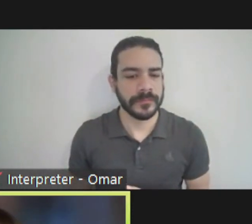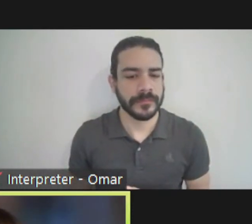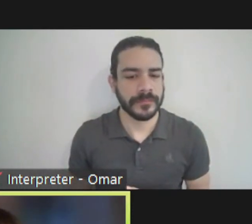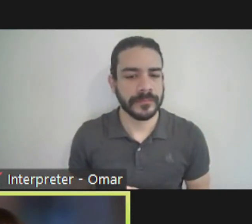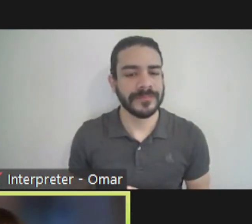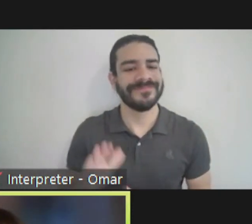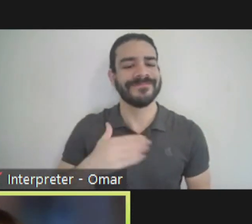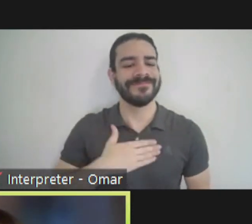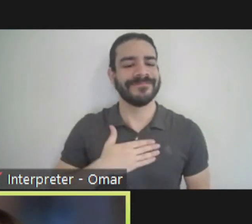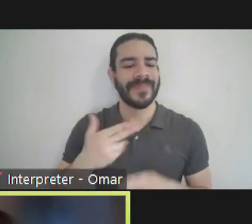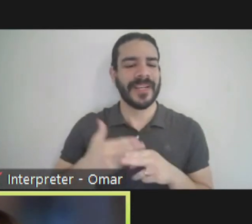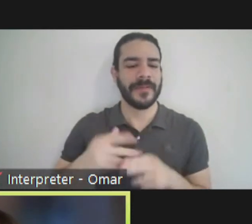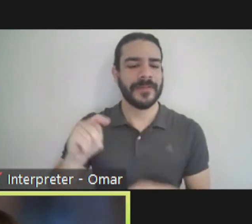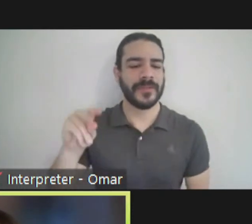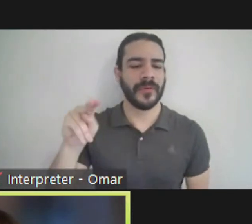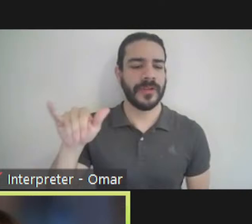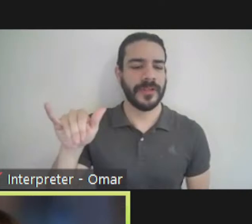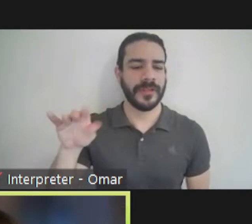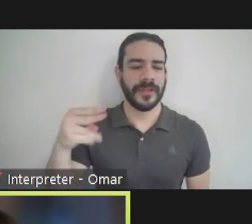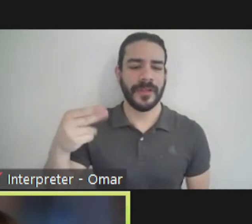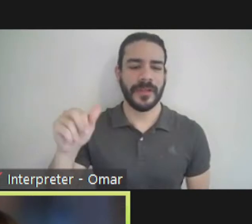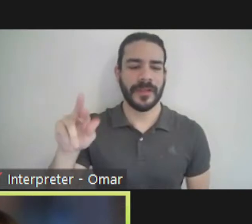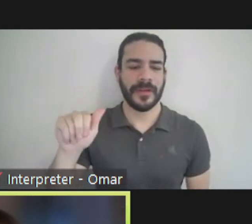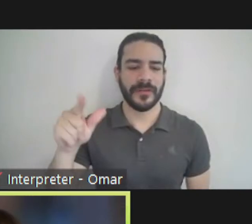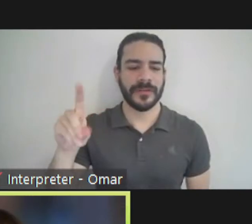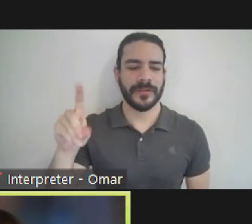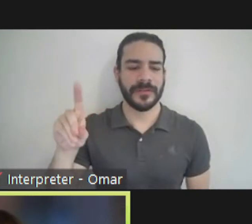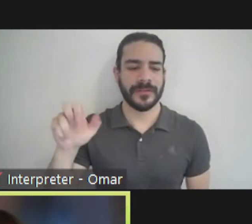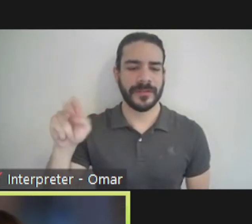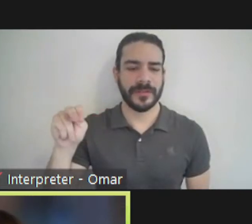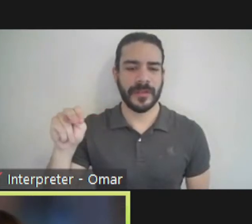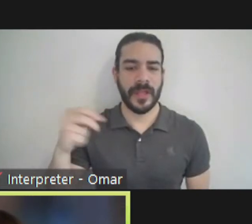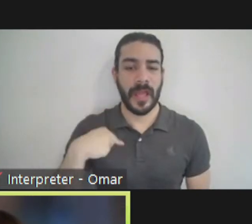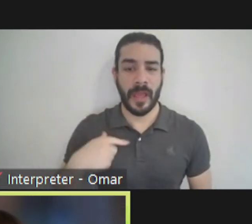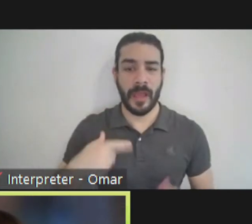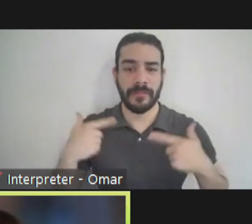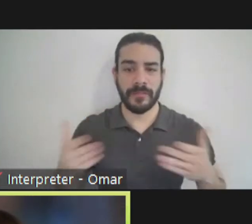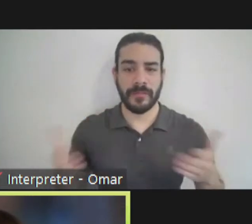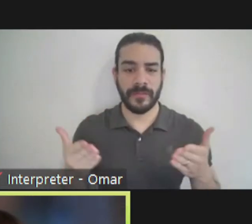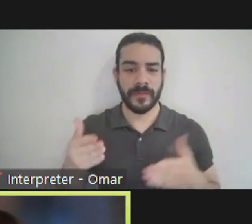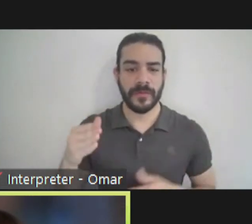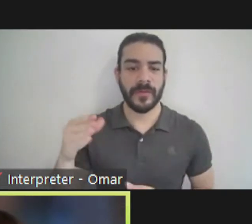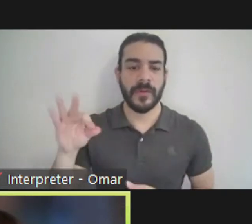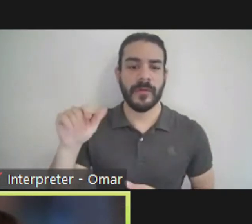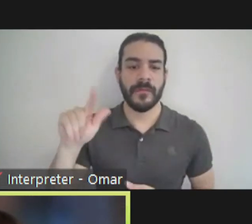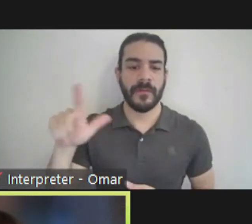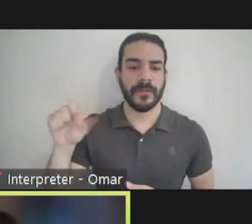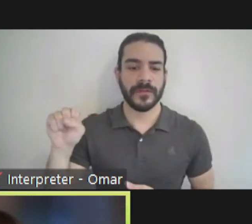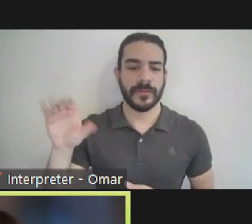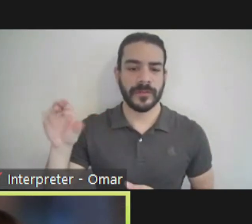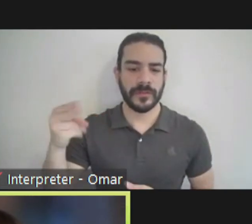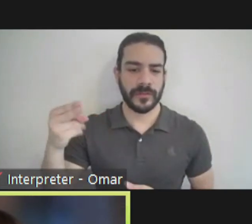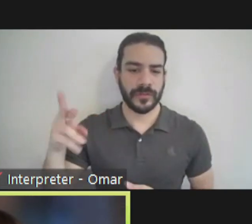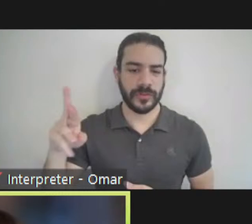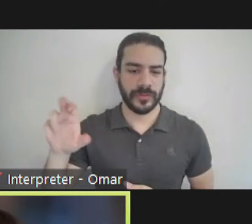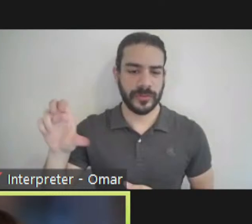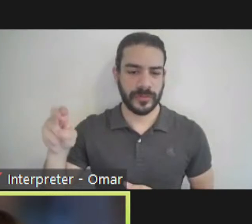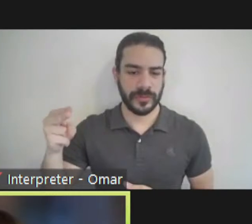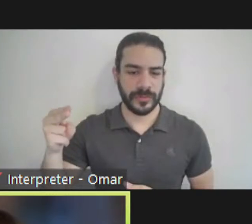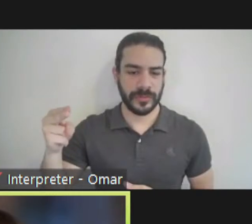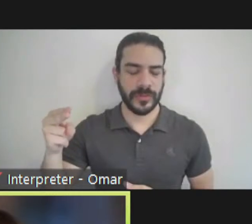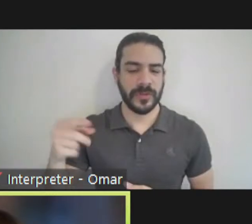My name is Toni Harrelson, and I'm a resident of the City of Falls Church. I use the East Falls Church bus loop to access multiple bus